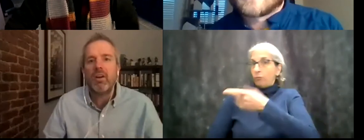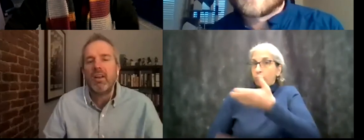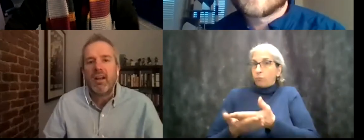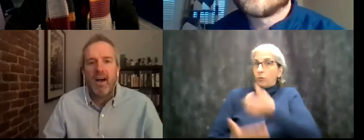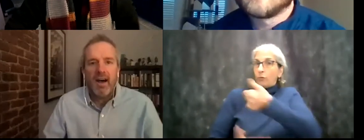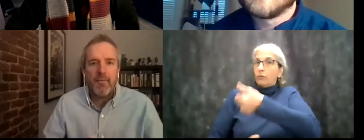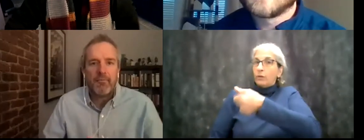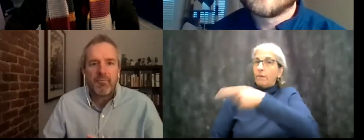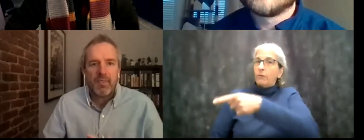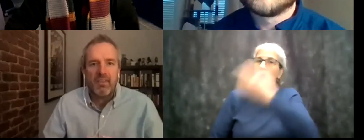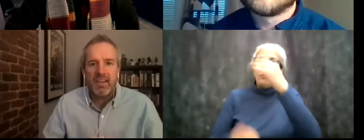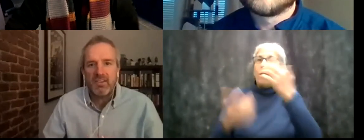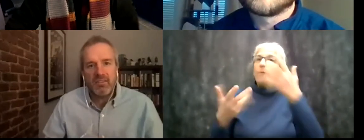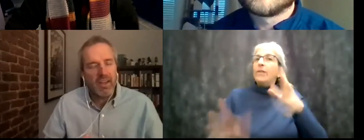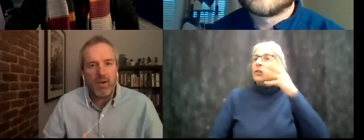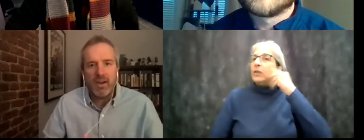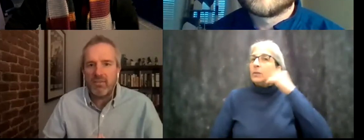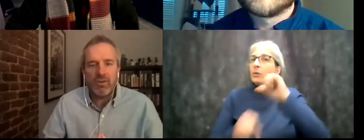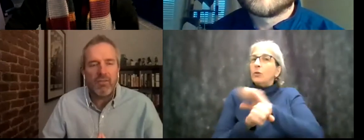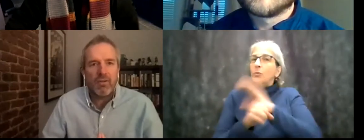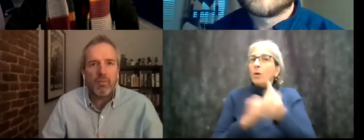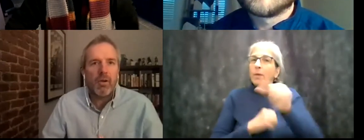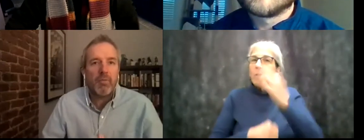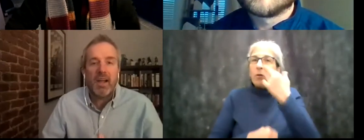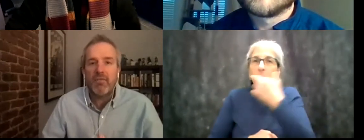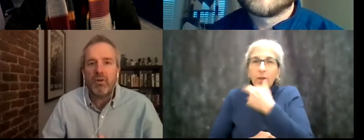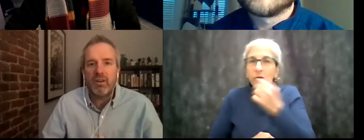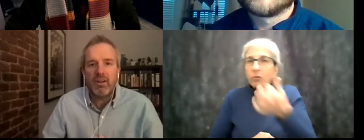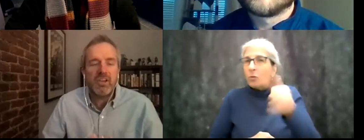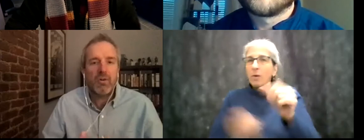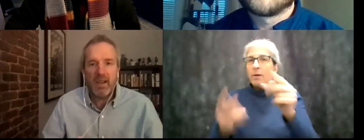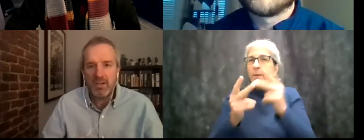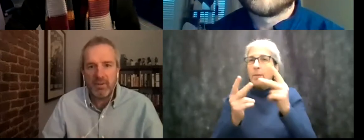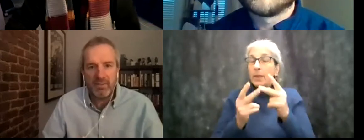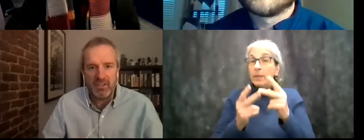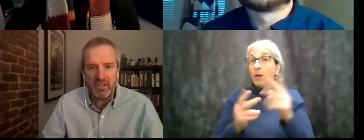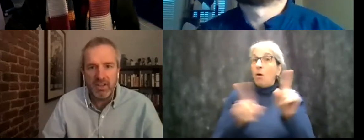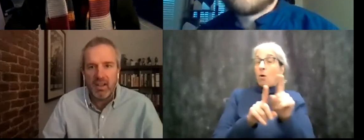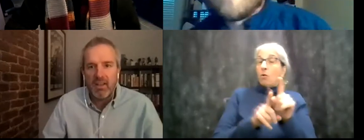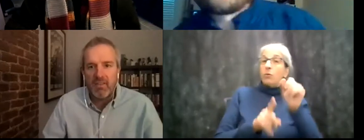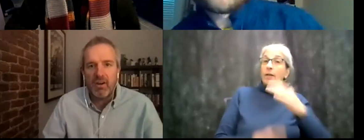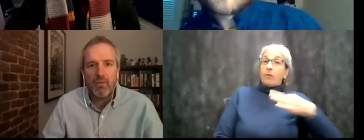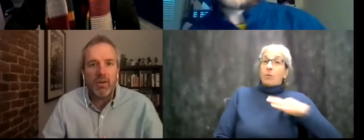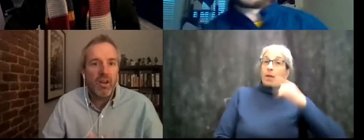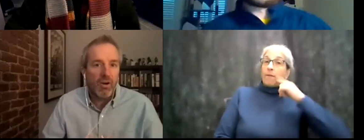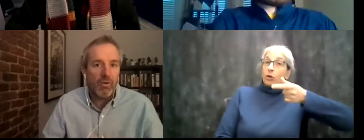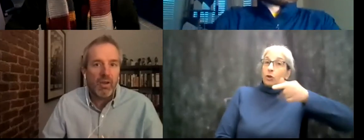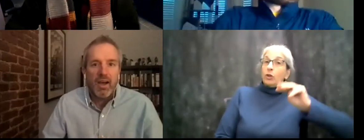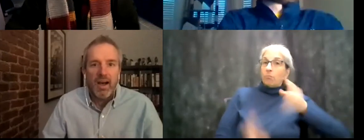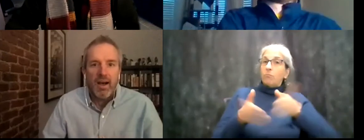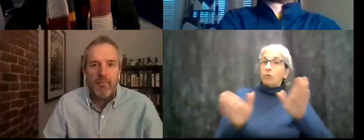before, things of that nature. Likewise, if you're applying for a general manager position, they're going to want to